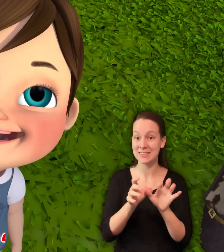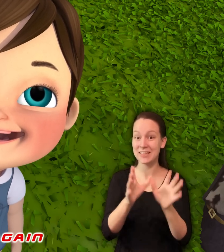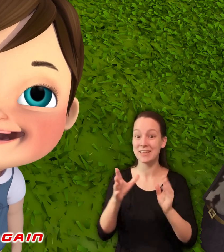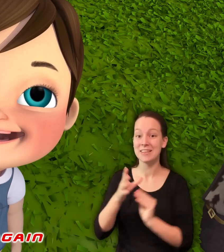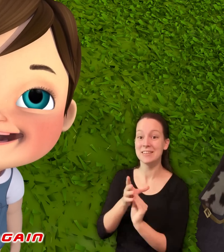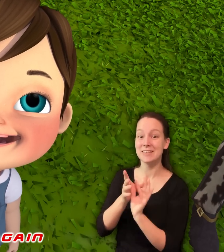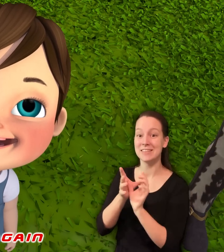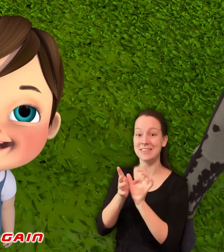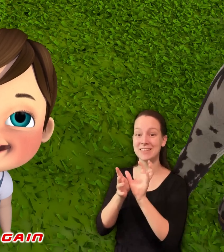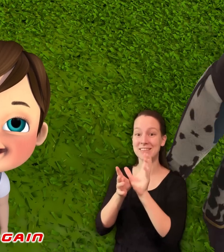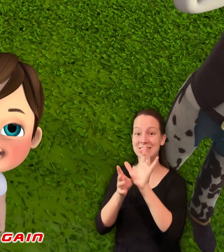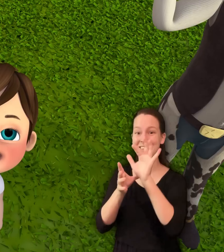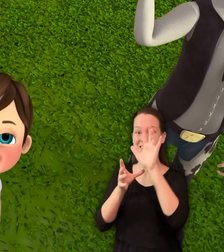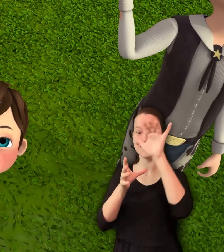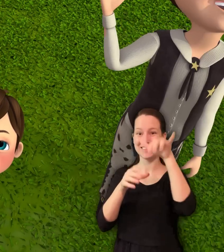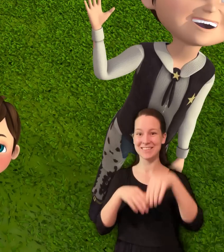the spout